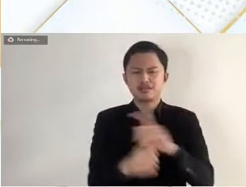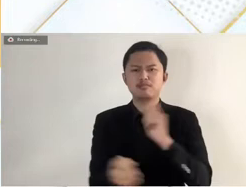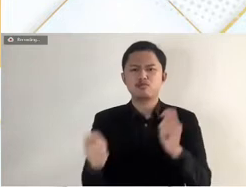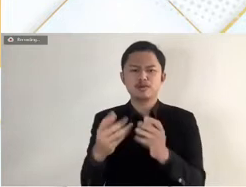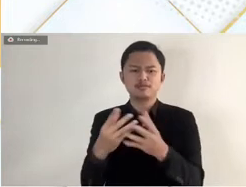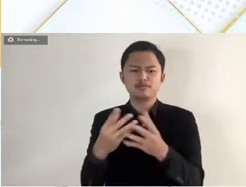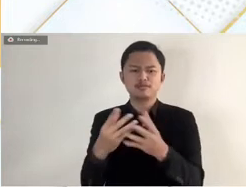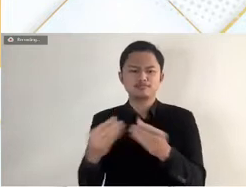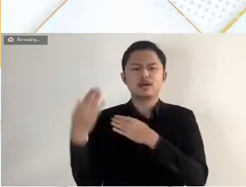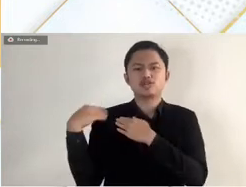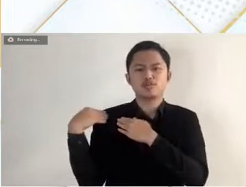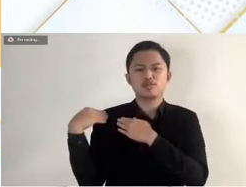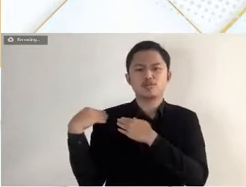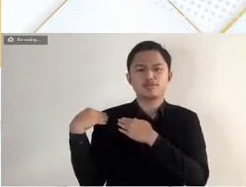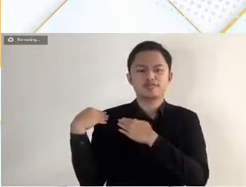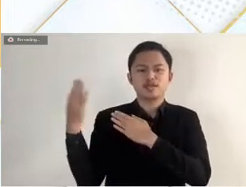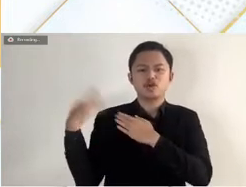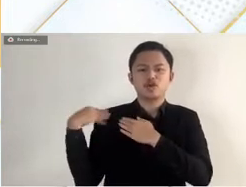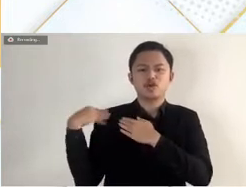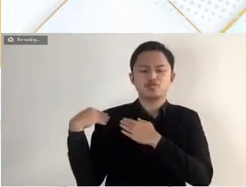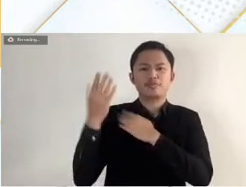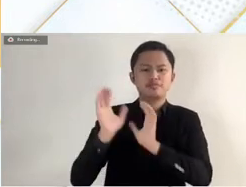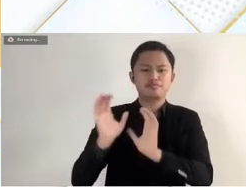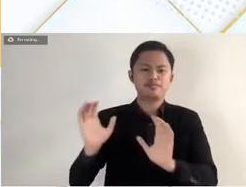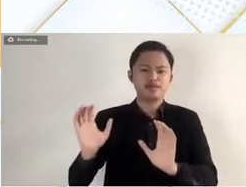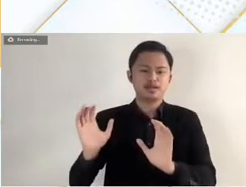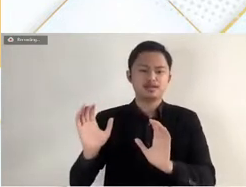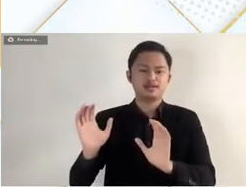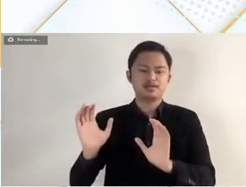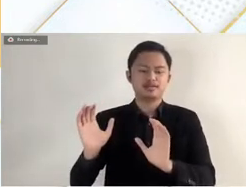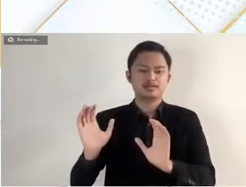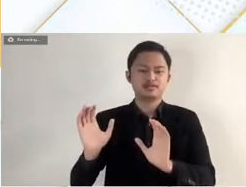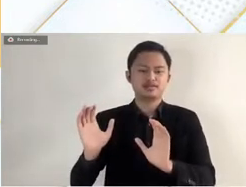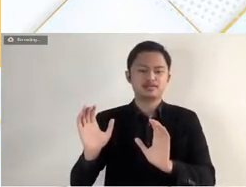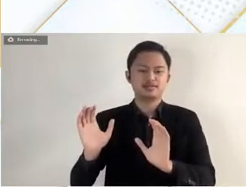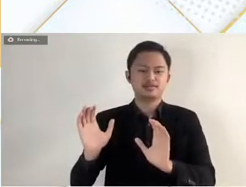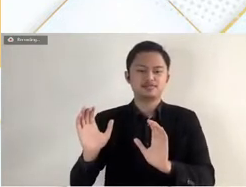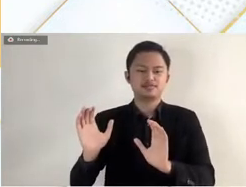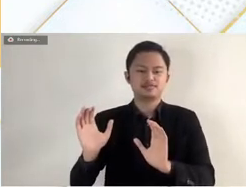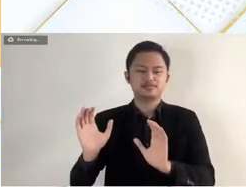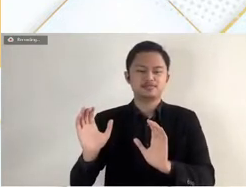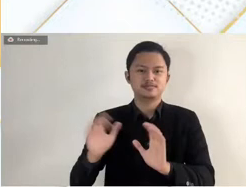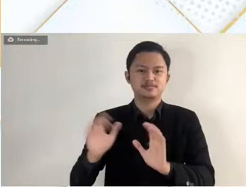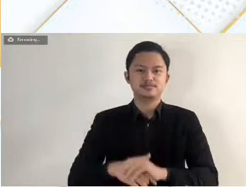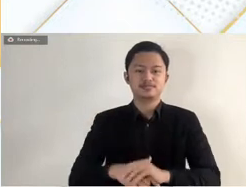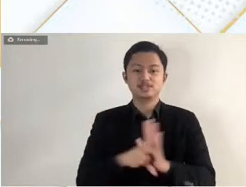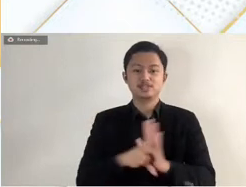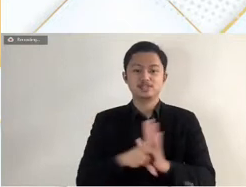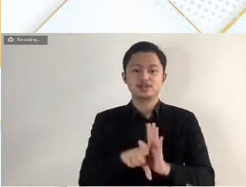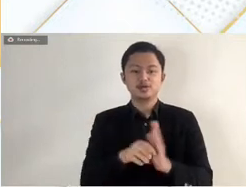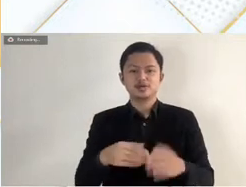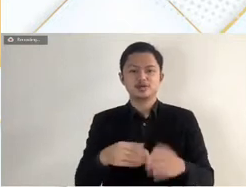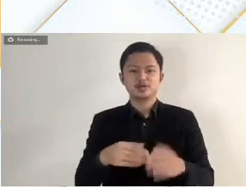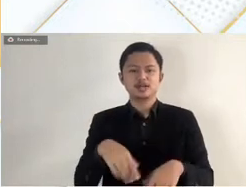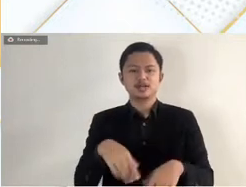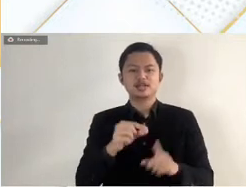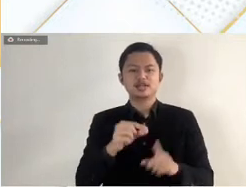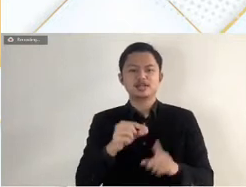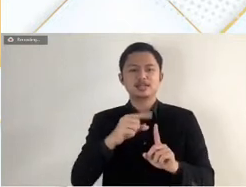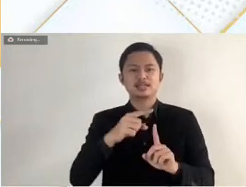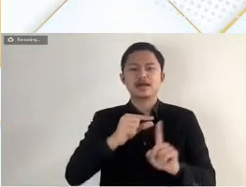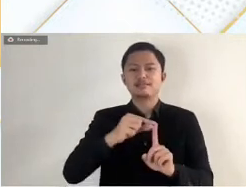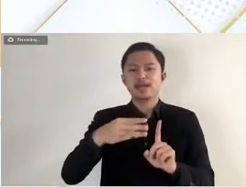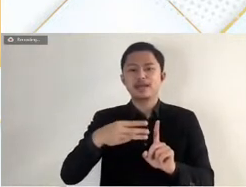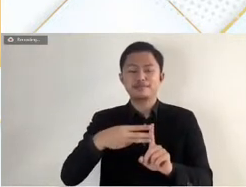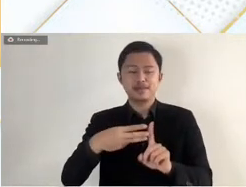mandates cannot be separated from the fact that in the field, the UN peacekeepers also face